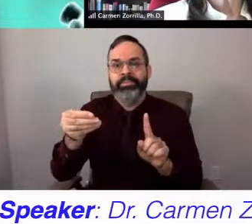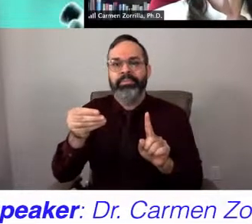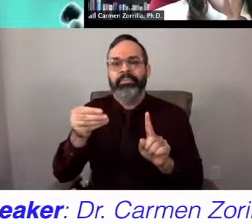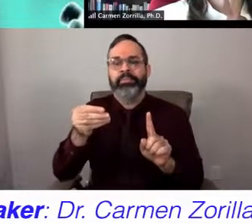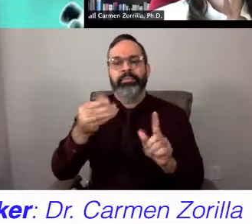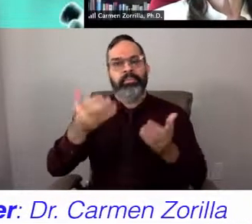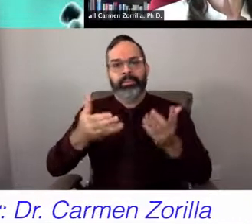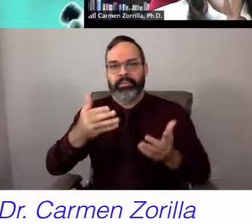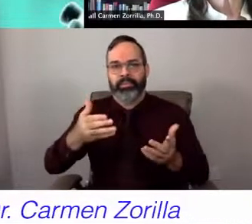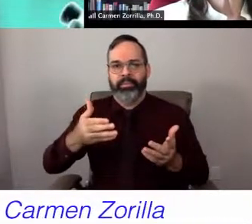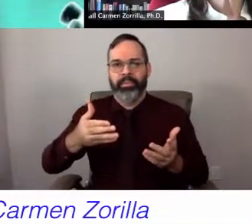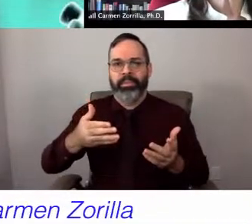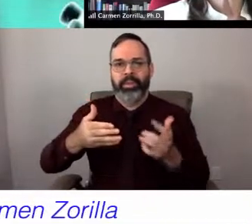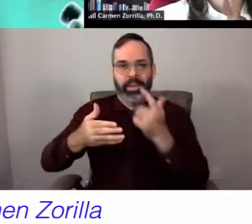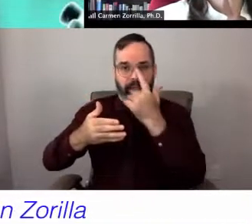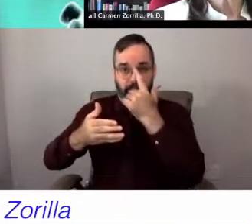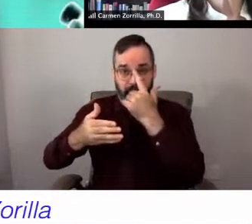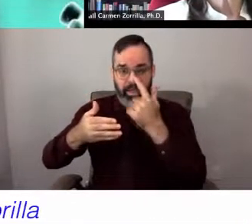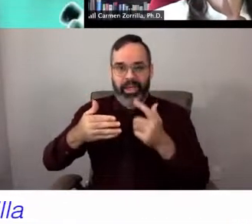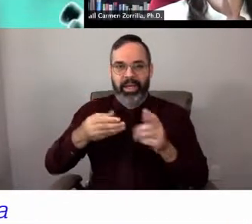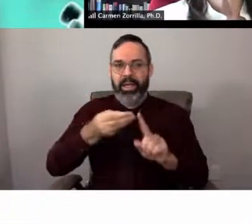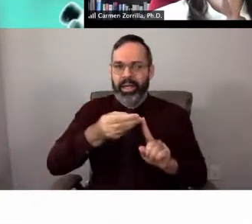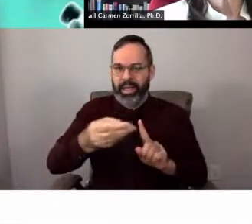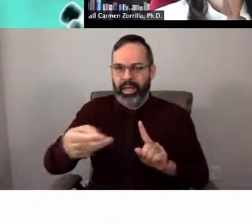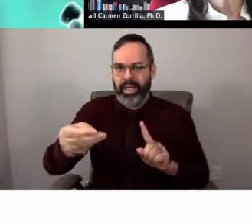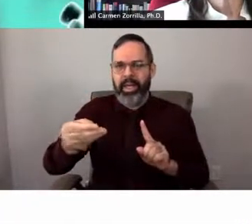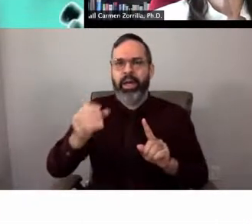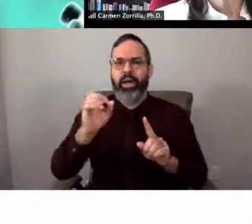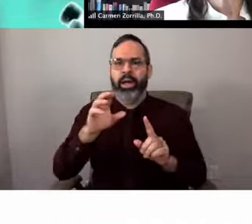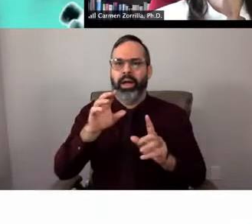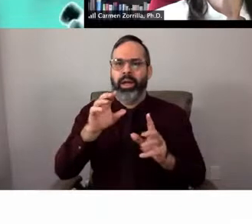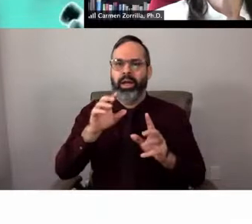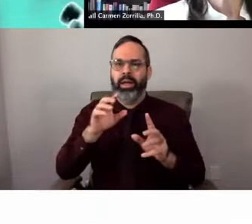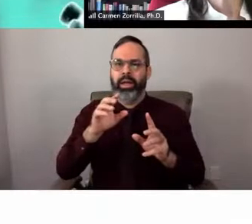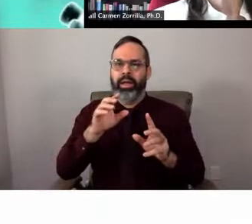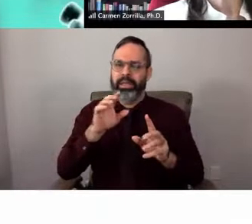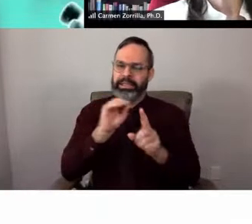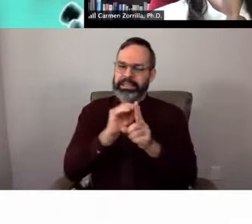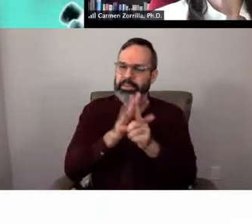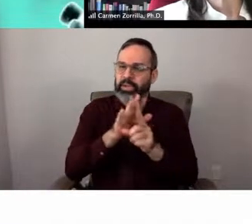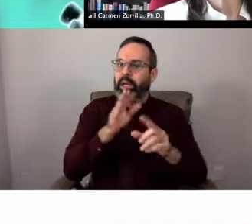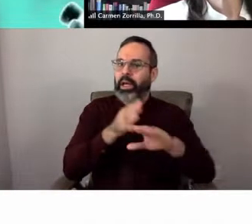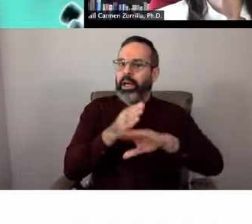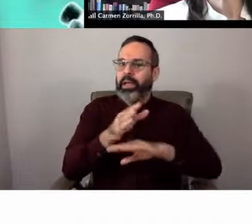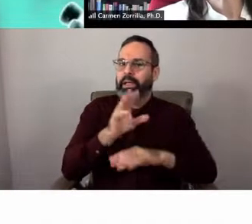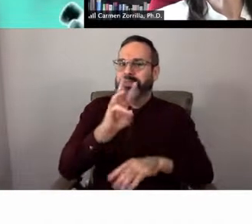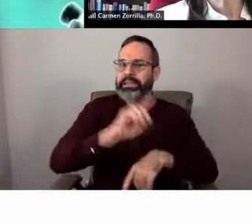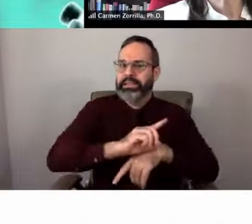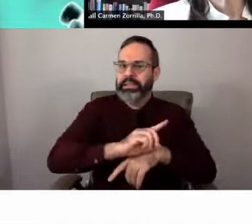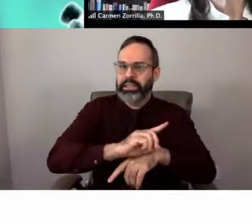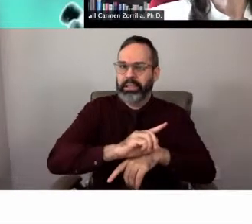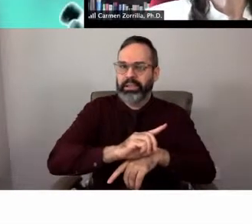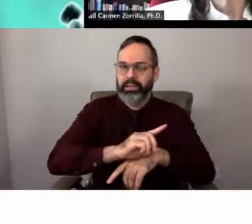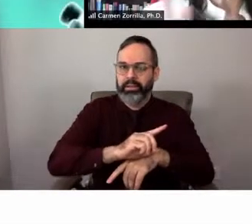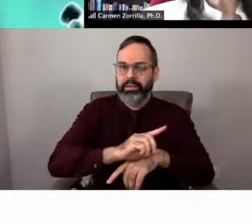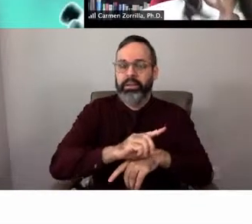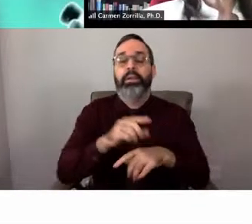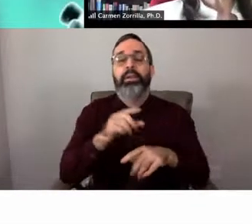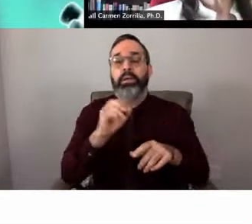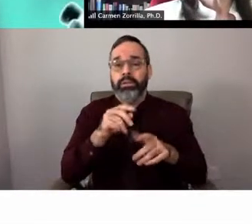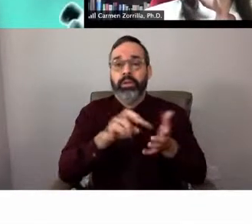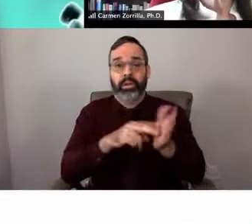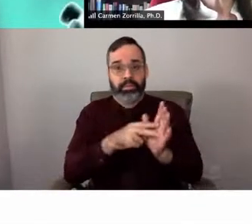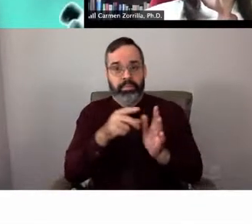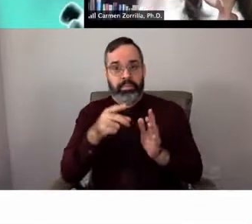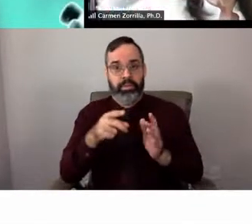they didn't have transmission if their exposure was after 6 days after the patient started with symptoms. So after you